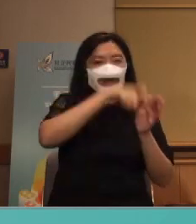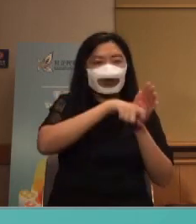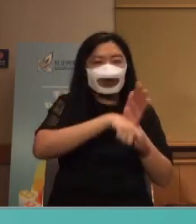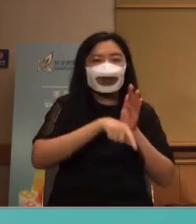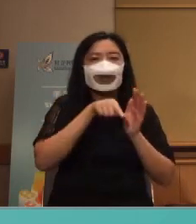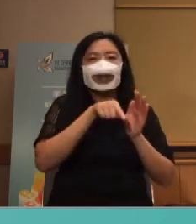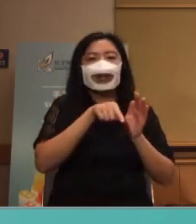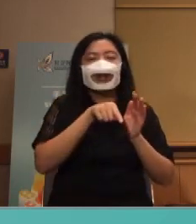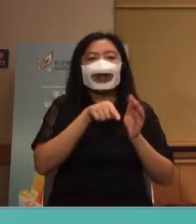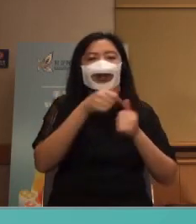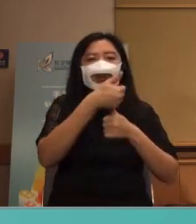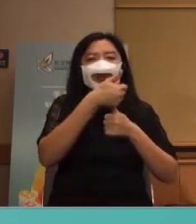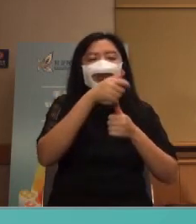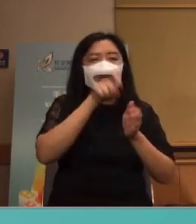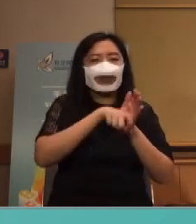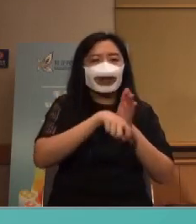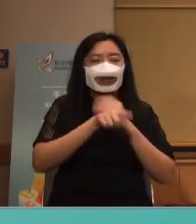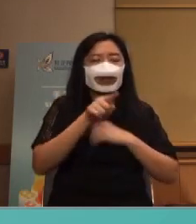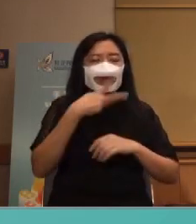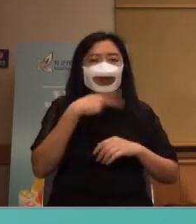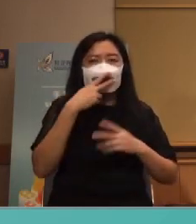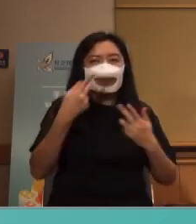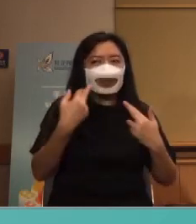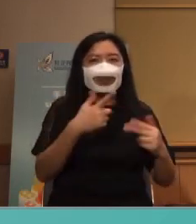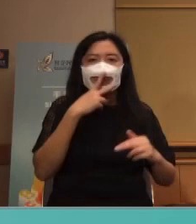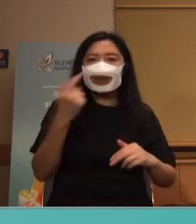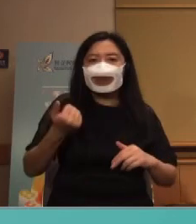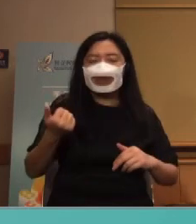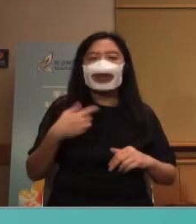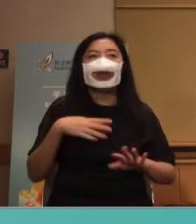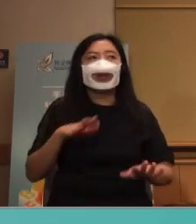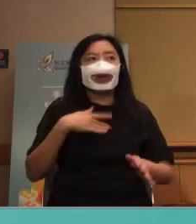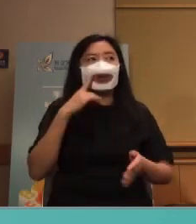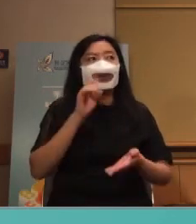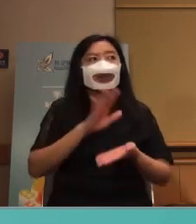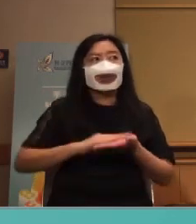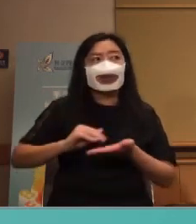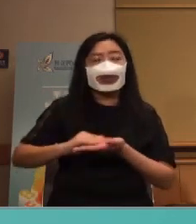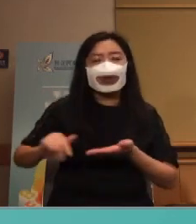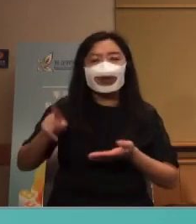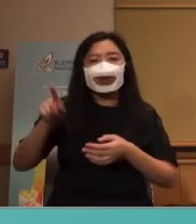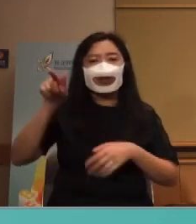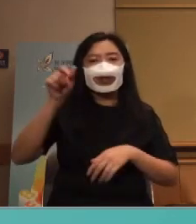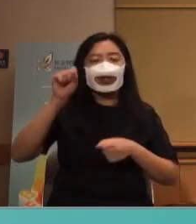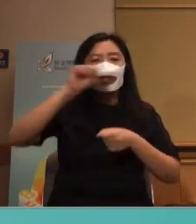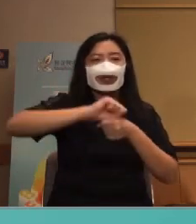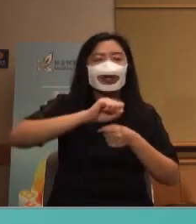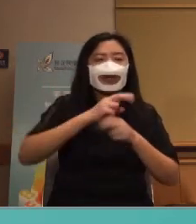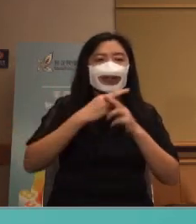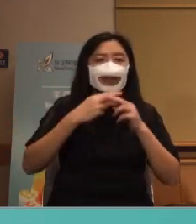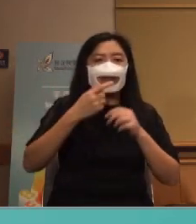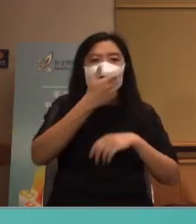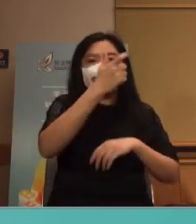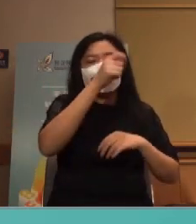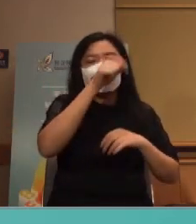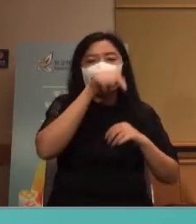something. My idea of crypto adoption isn't about ERMB or CBDC,